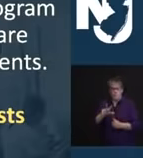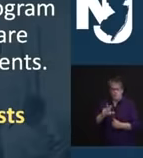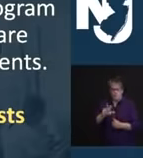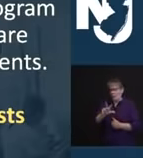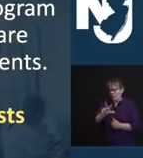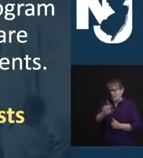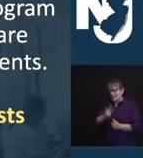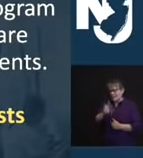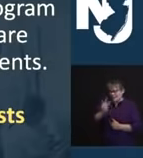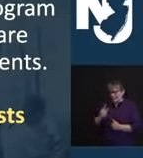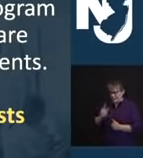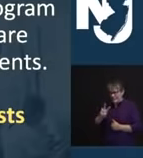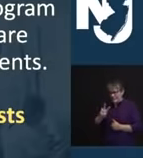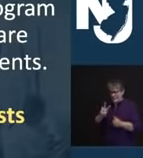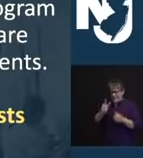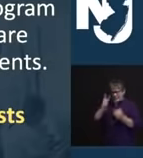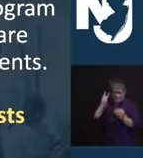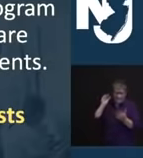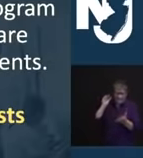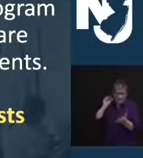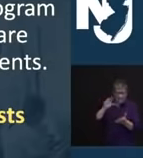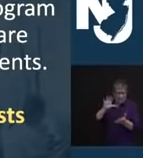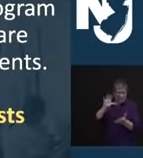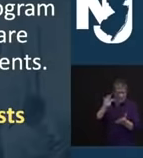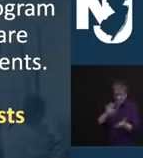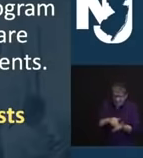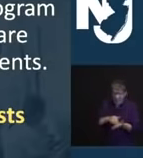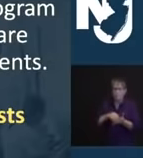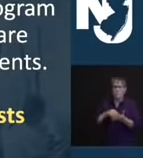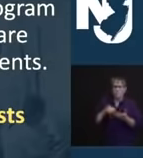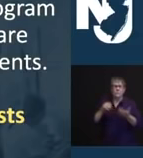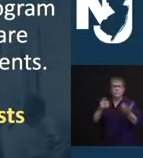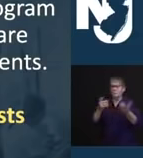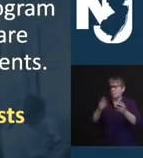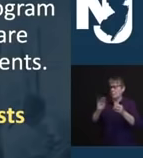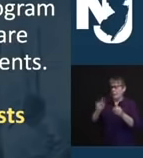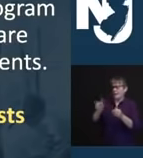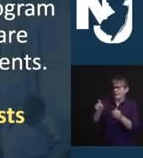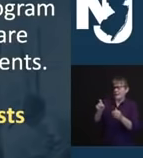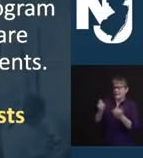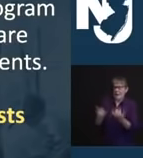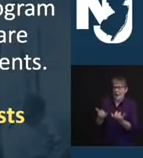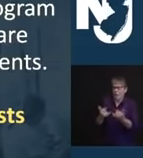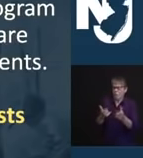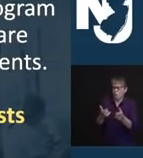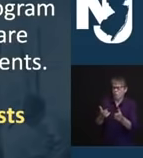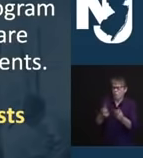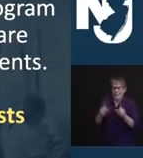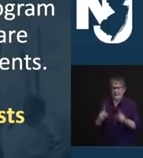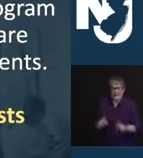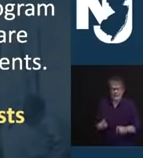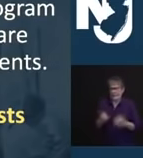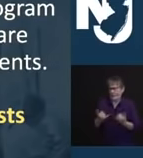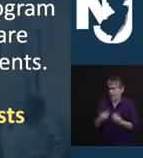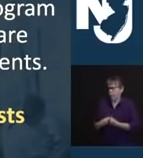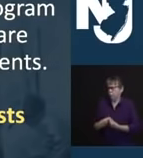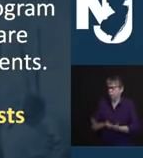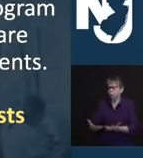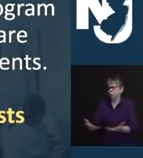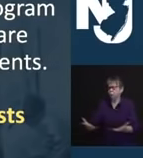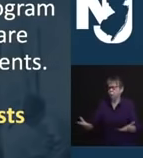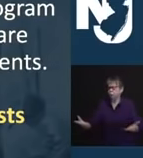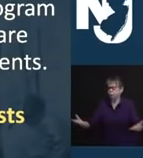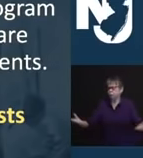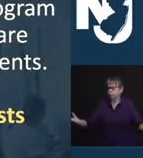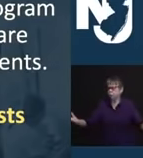at our long-term care facilities are among our most vulnerable. Our aim is to catch any new cases quickly so proper precautions can